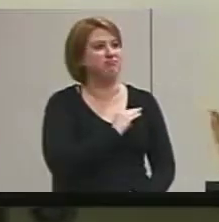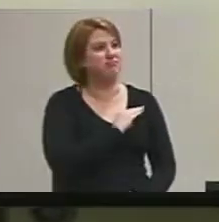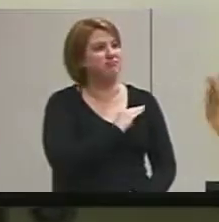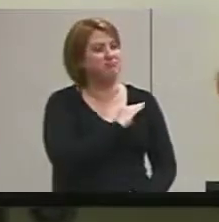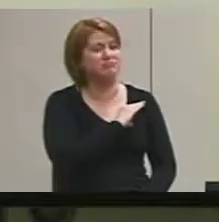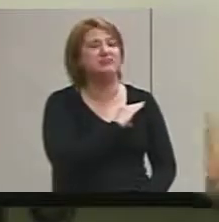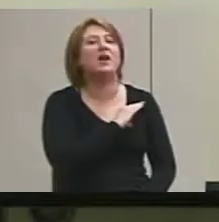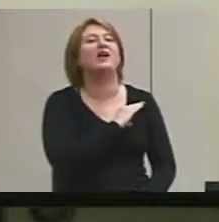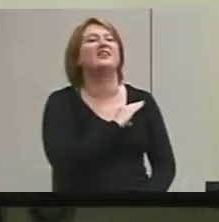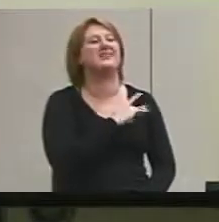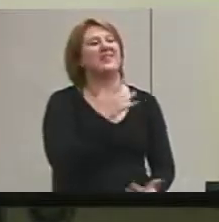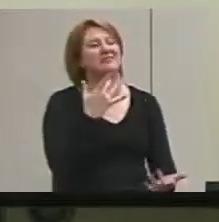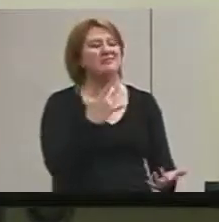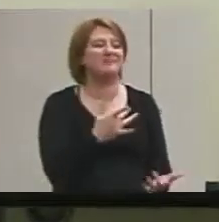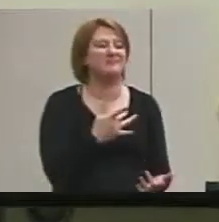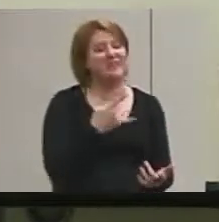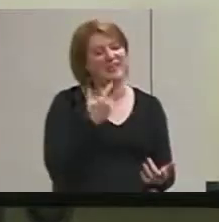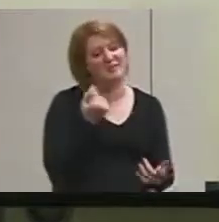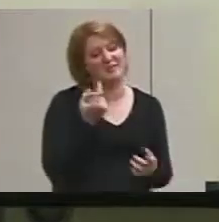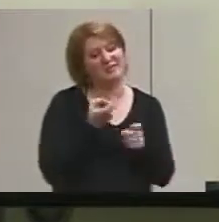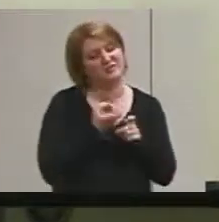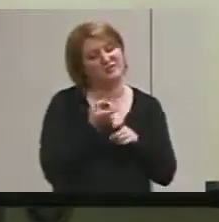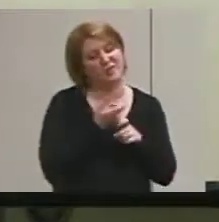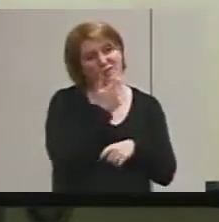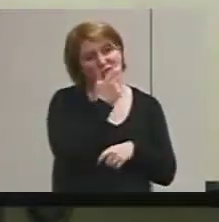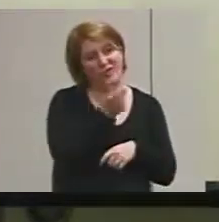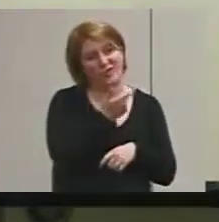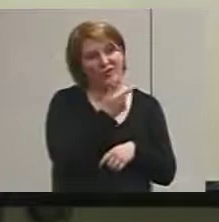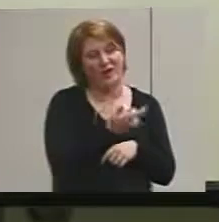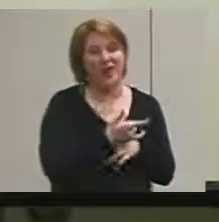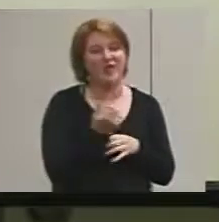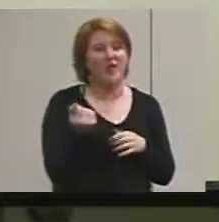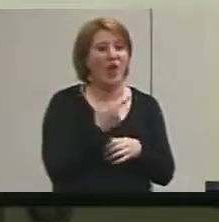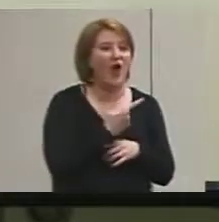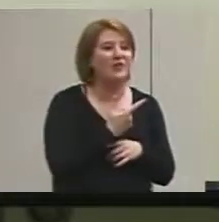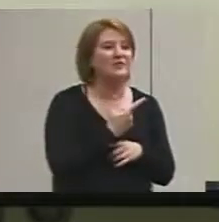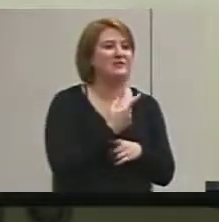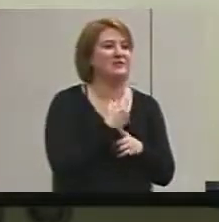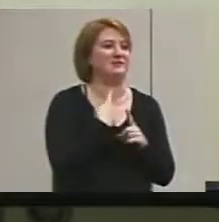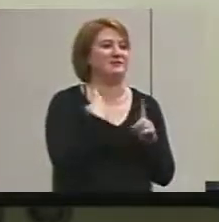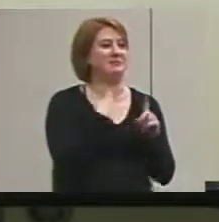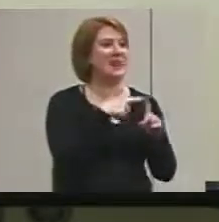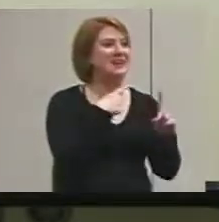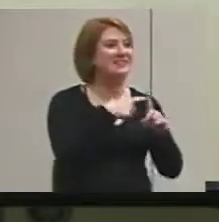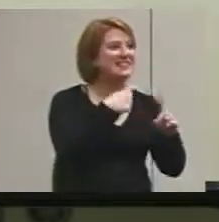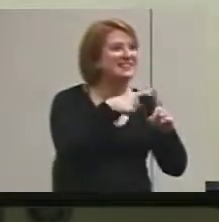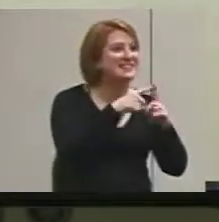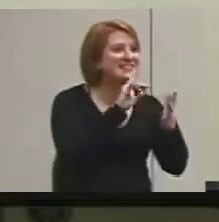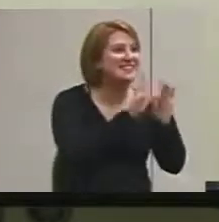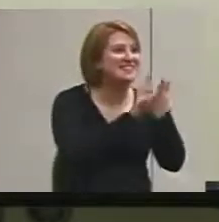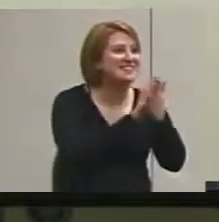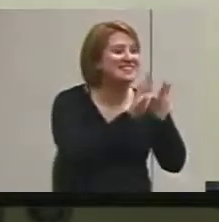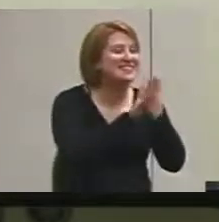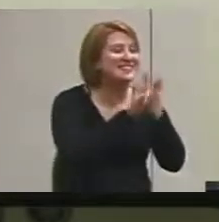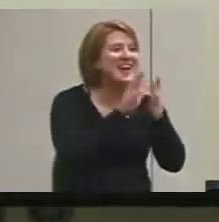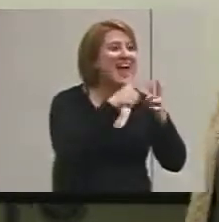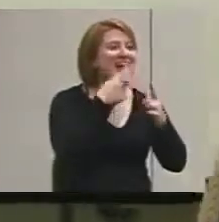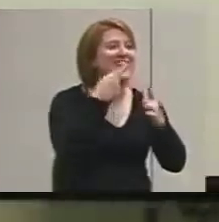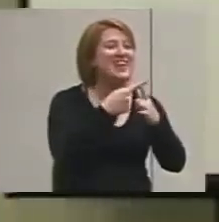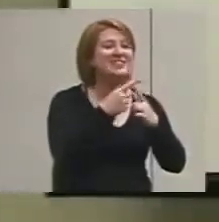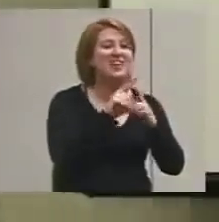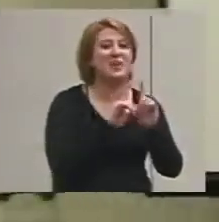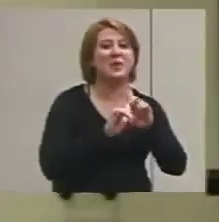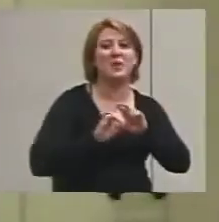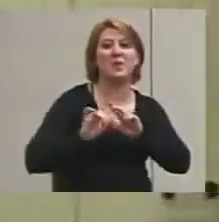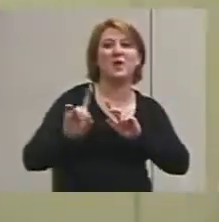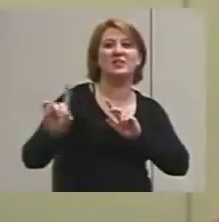of half-heartedly joking. It was like we're putting all these positives into this kid and giving him all these positives, and then it was like he walked away